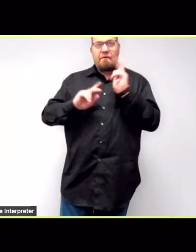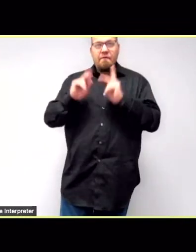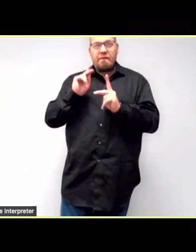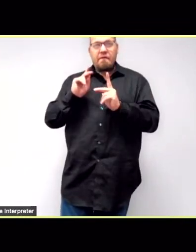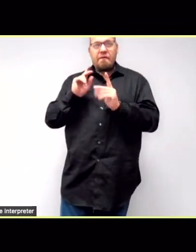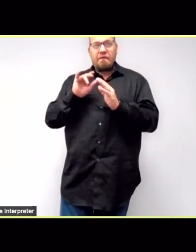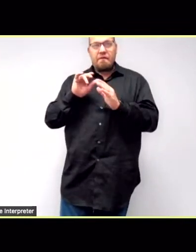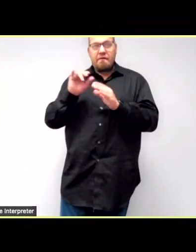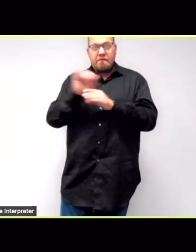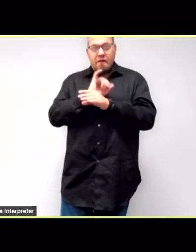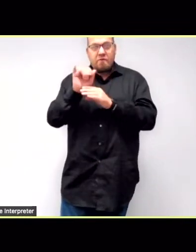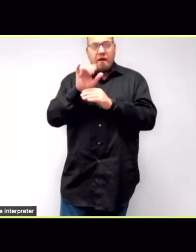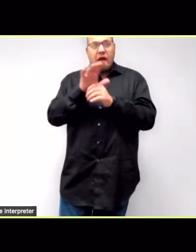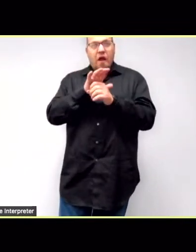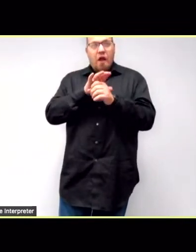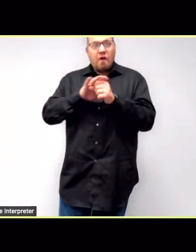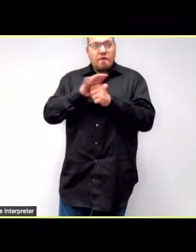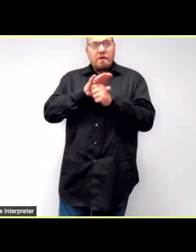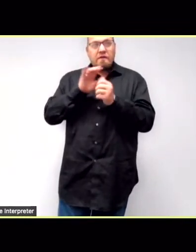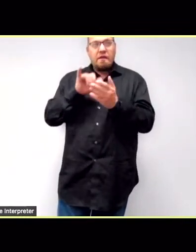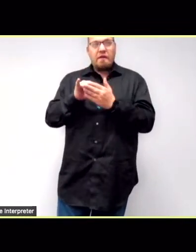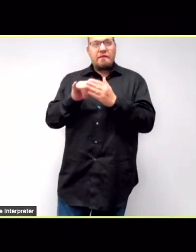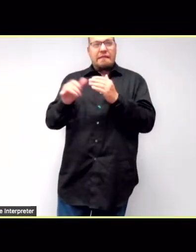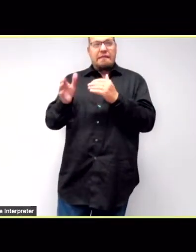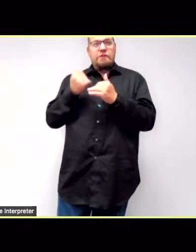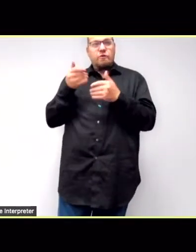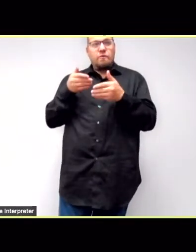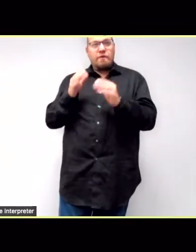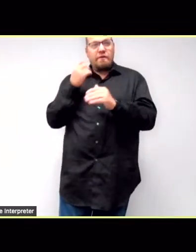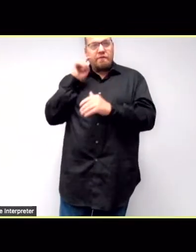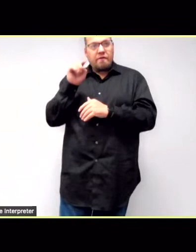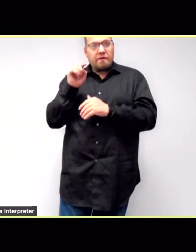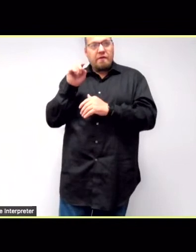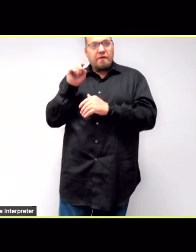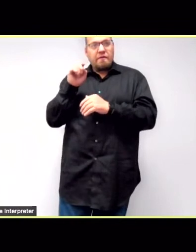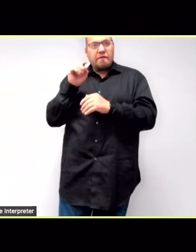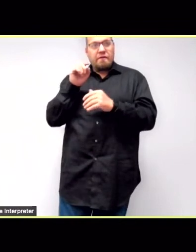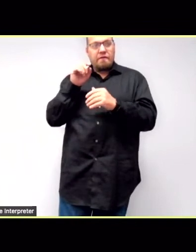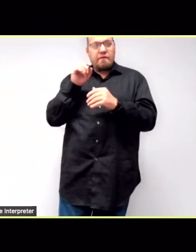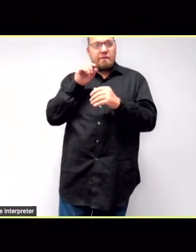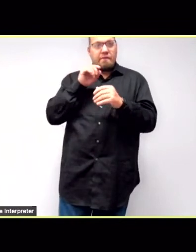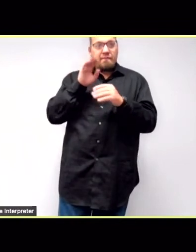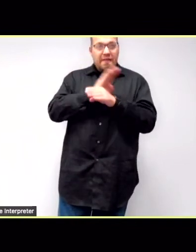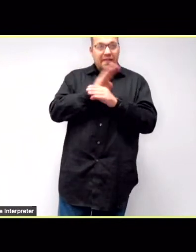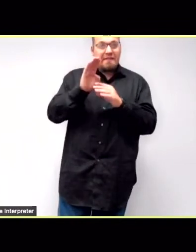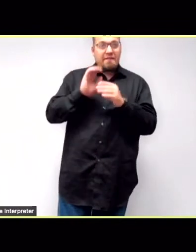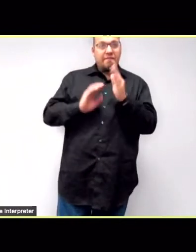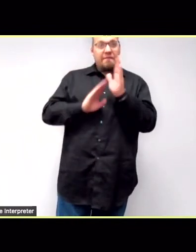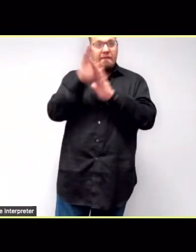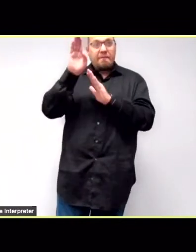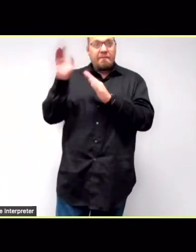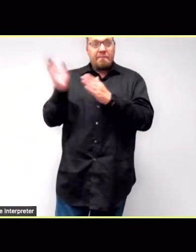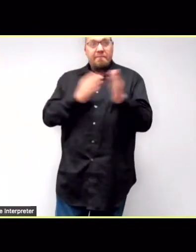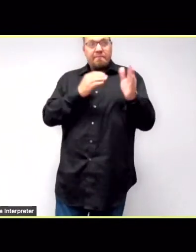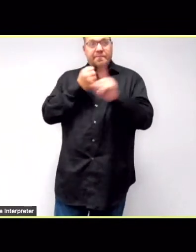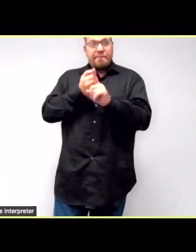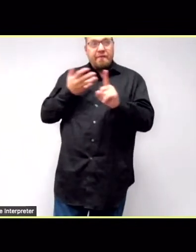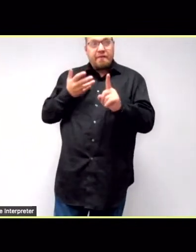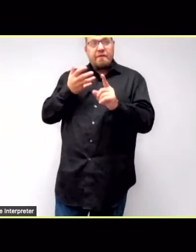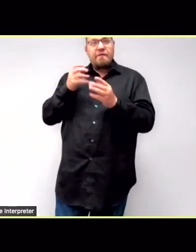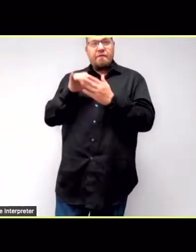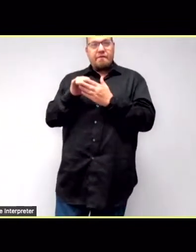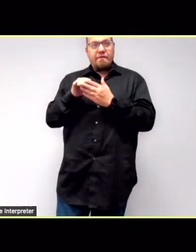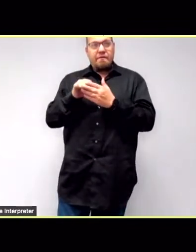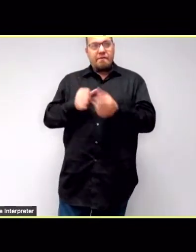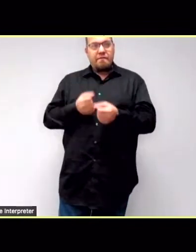industrial areas, that it's one of the easier ways for industry to kind of develop land that's been impacted is by just providing